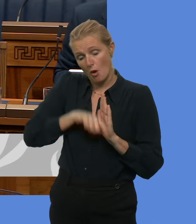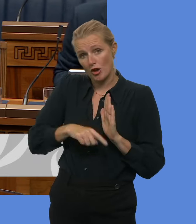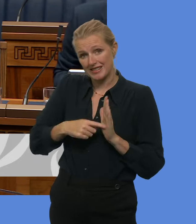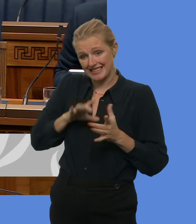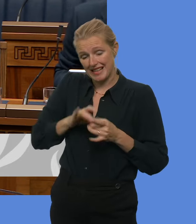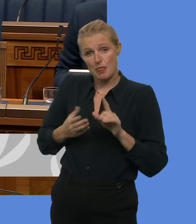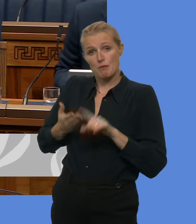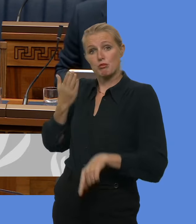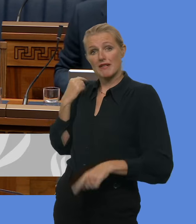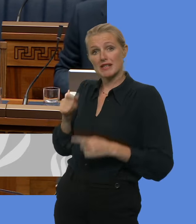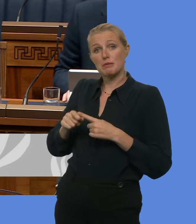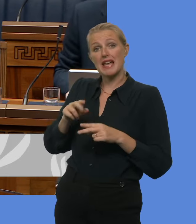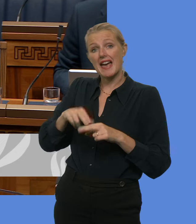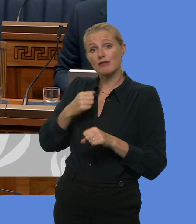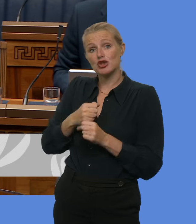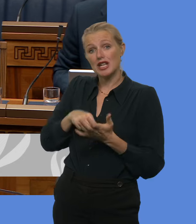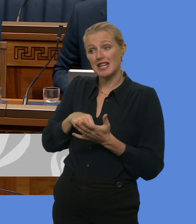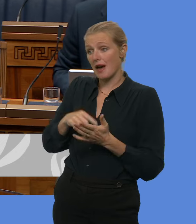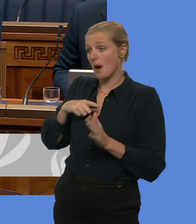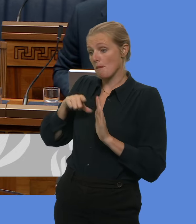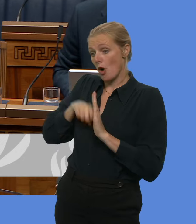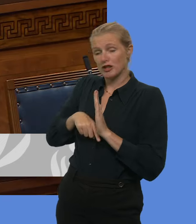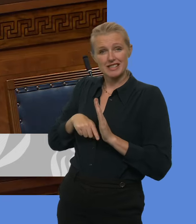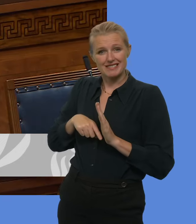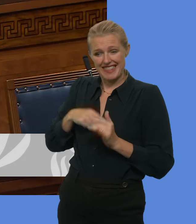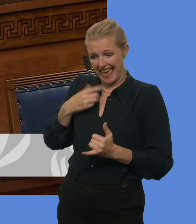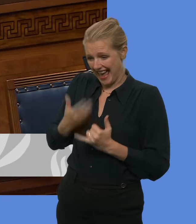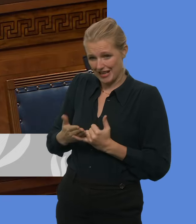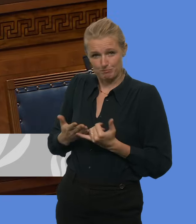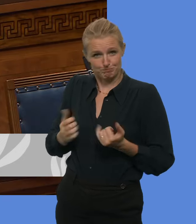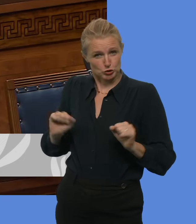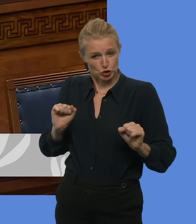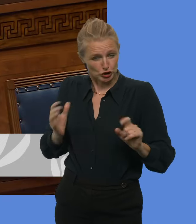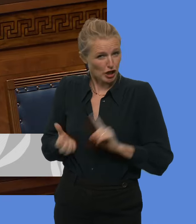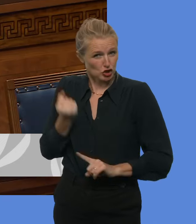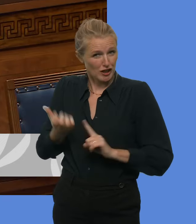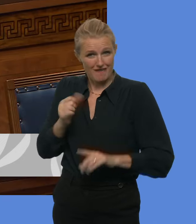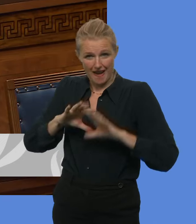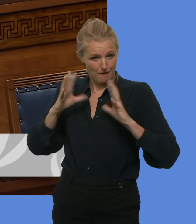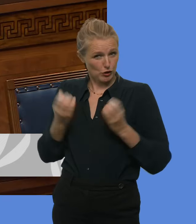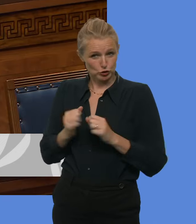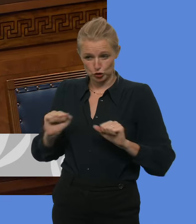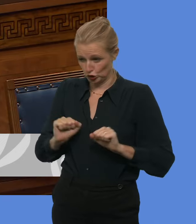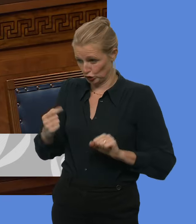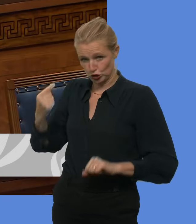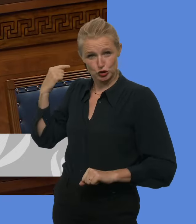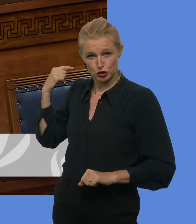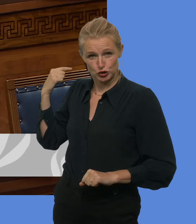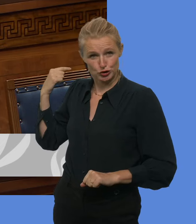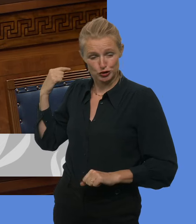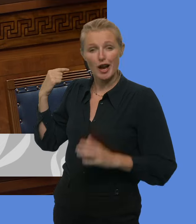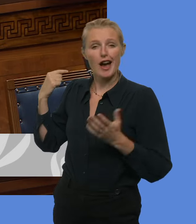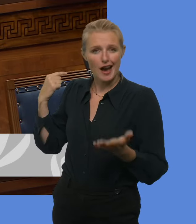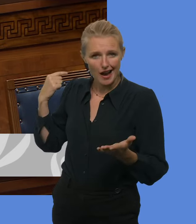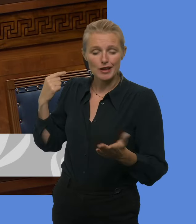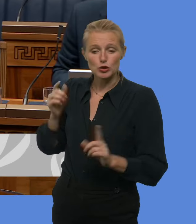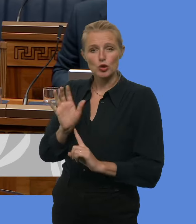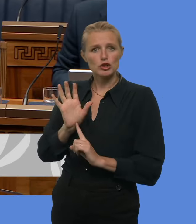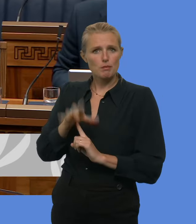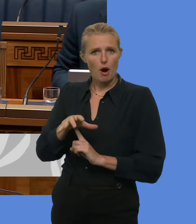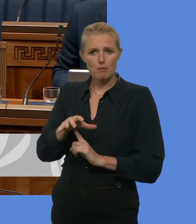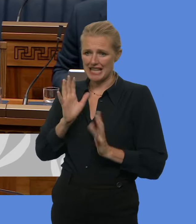programme for government, those had not been fully completed at the end of that period of time in 2016. So there's no doubt that departments were able to continue much